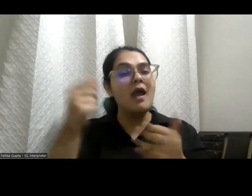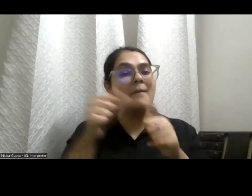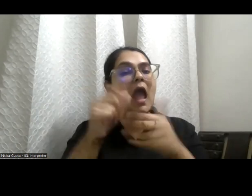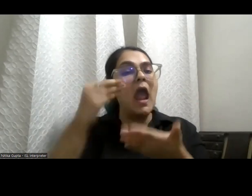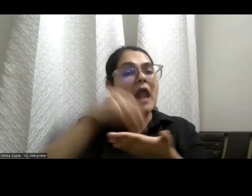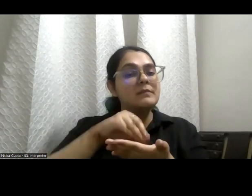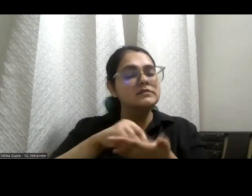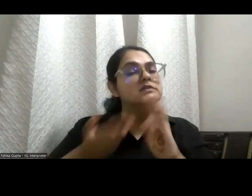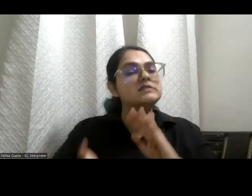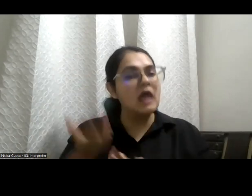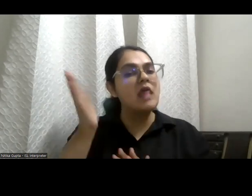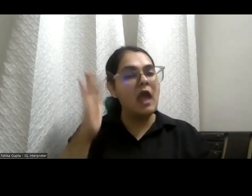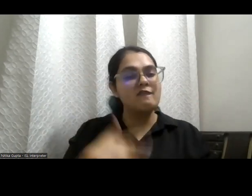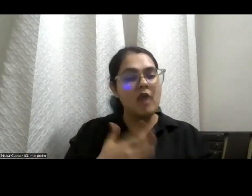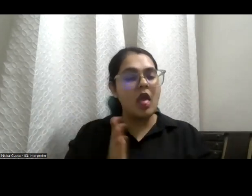delighted that